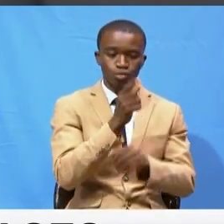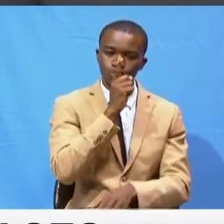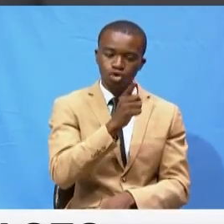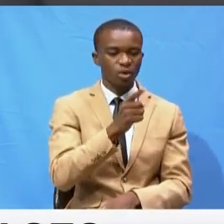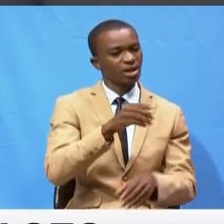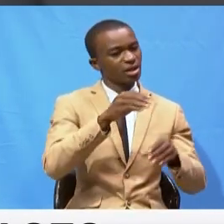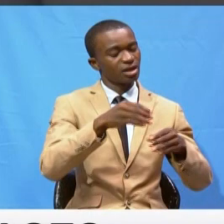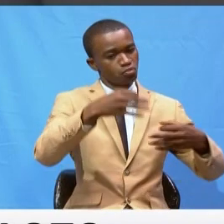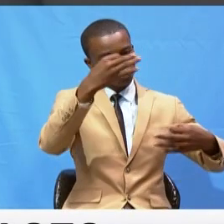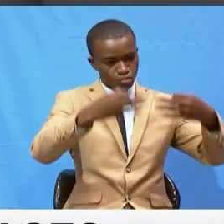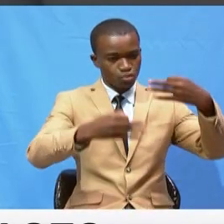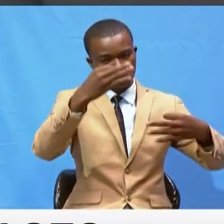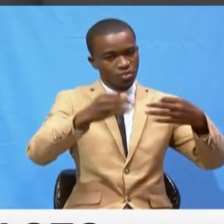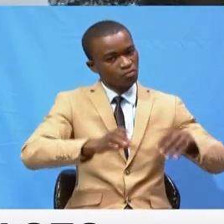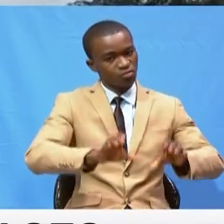justice.